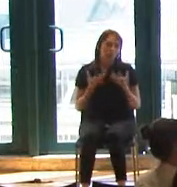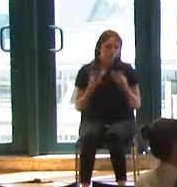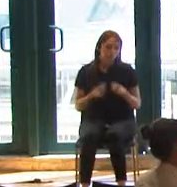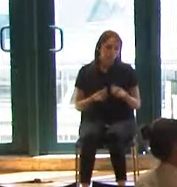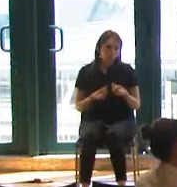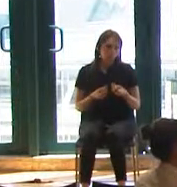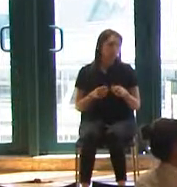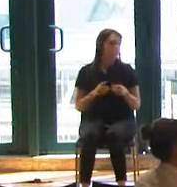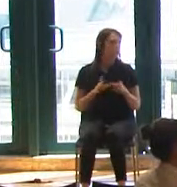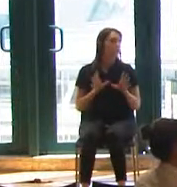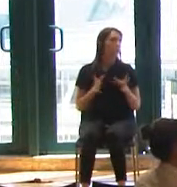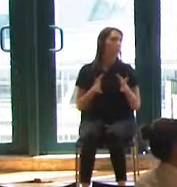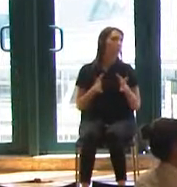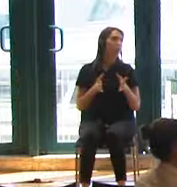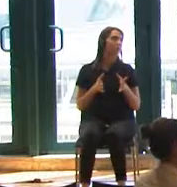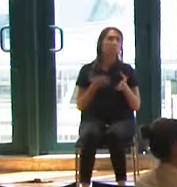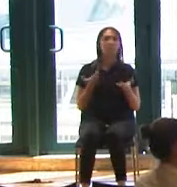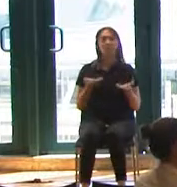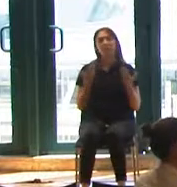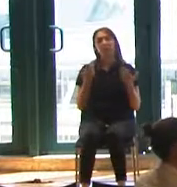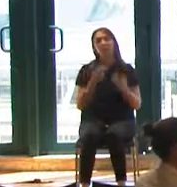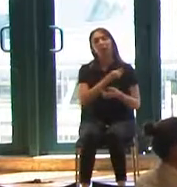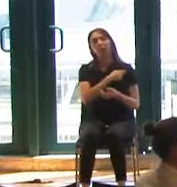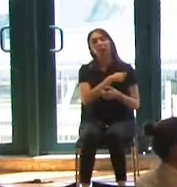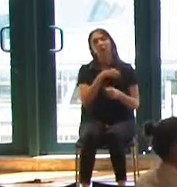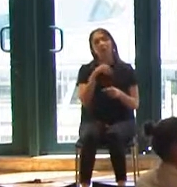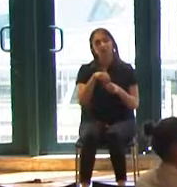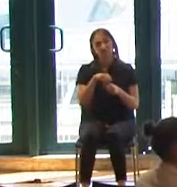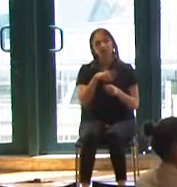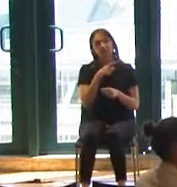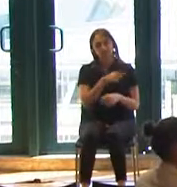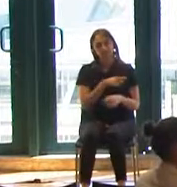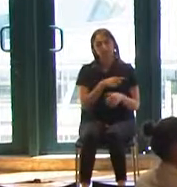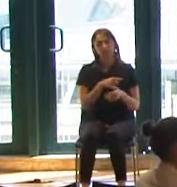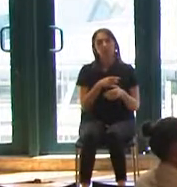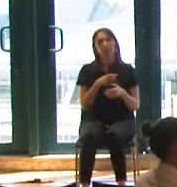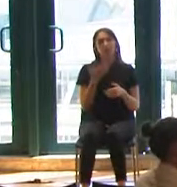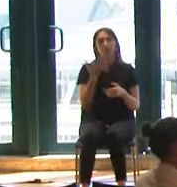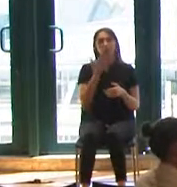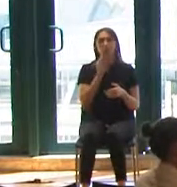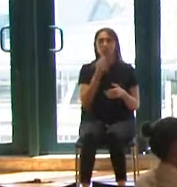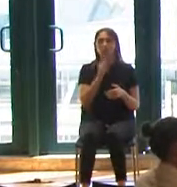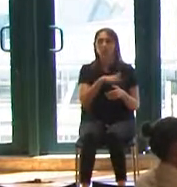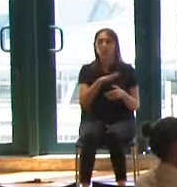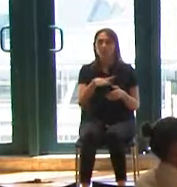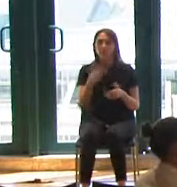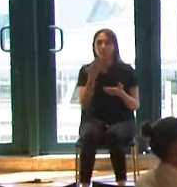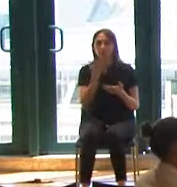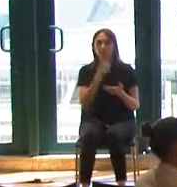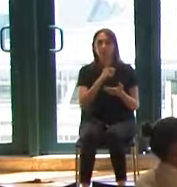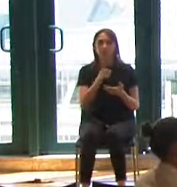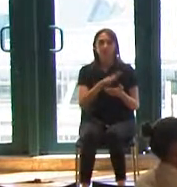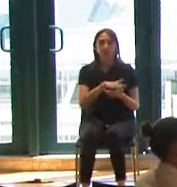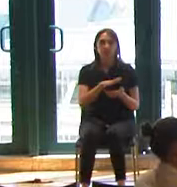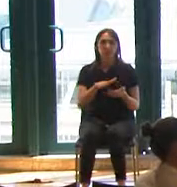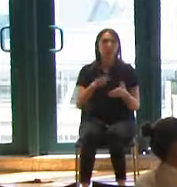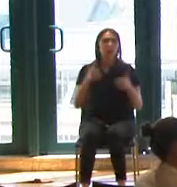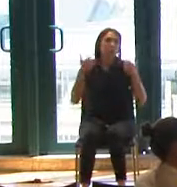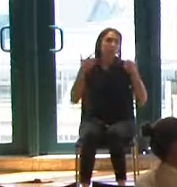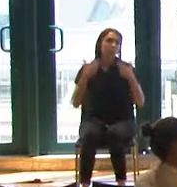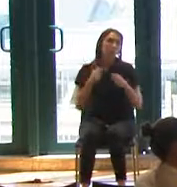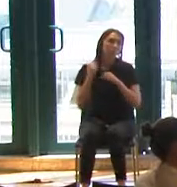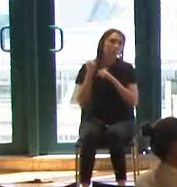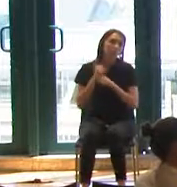in these countries like germany i mean it's it's really um a big thing that the youth movements are so politicized through fridays